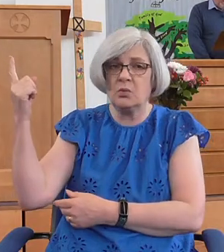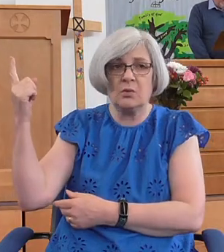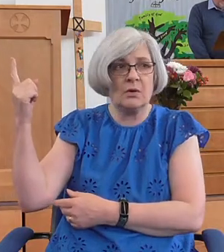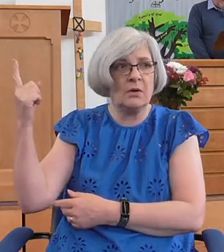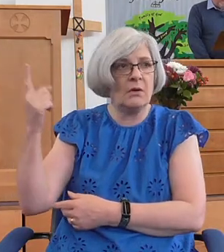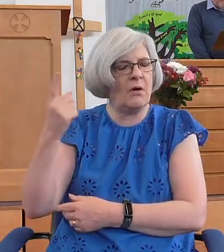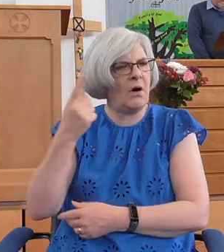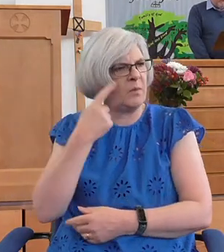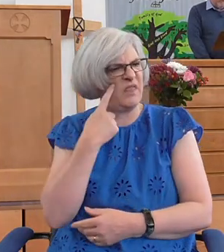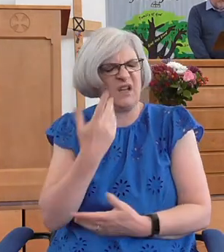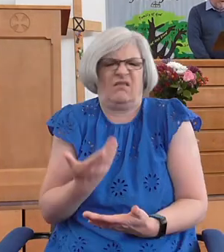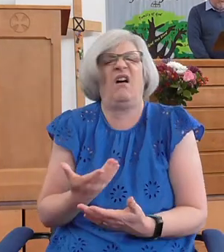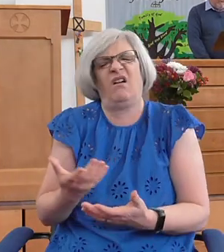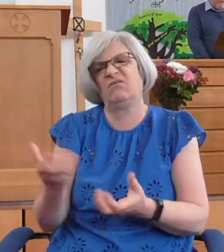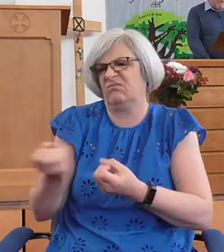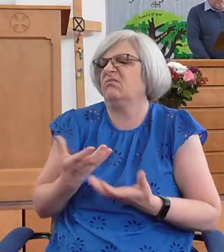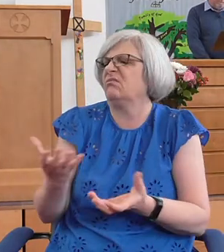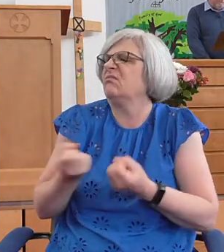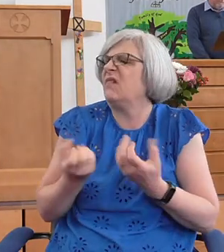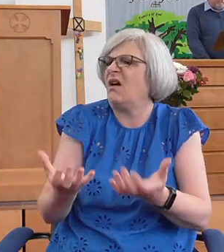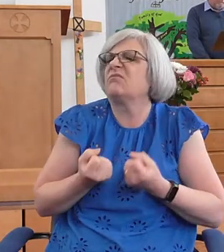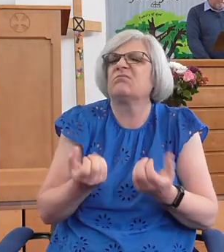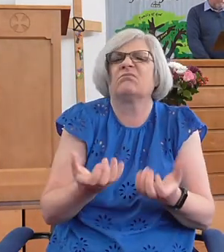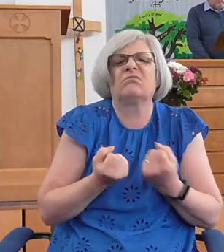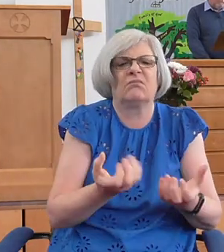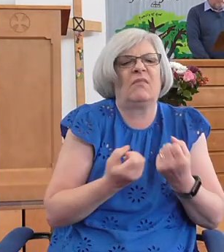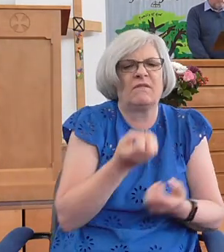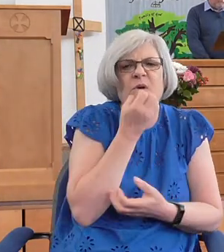for granted that provision you make for us?